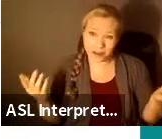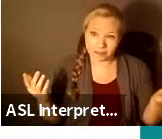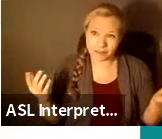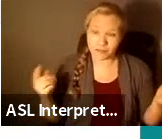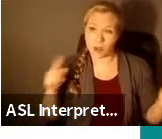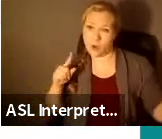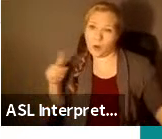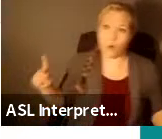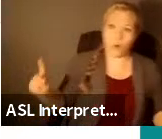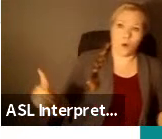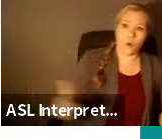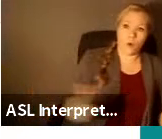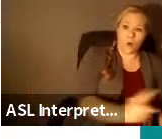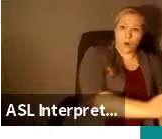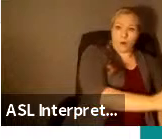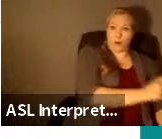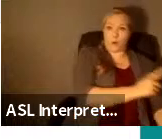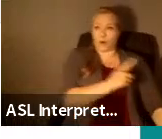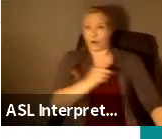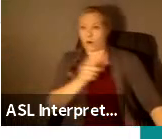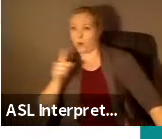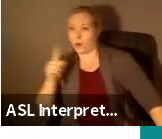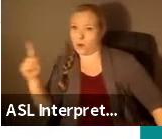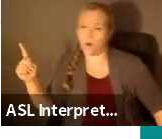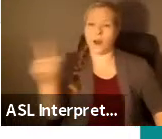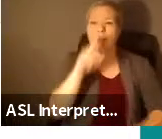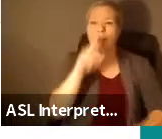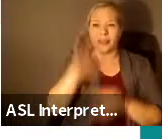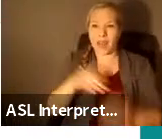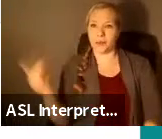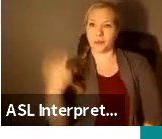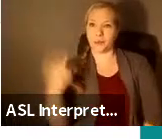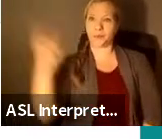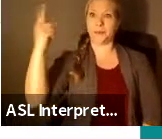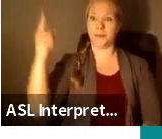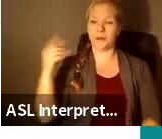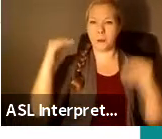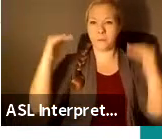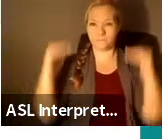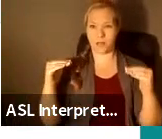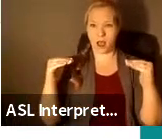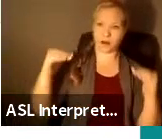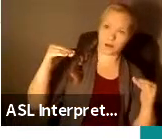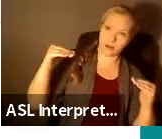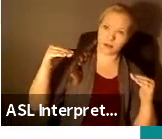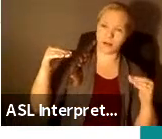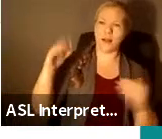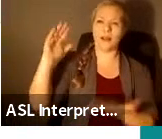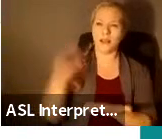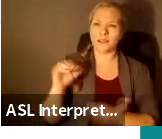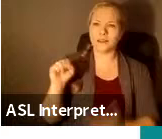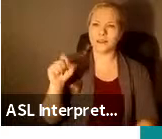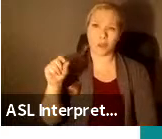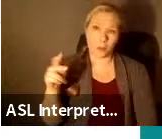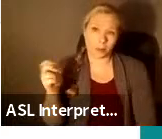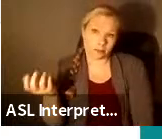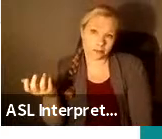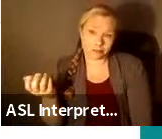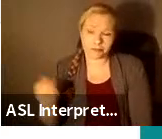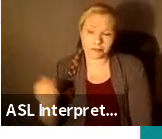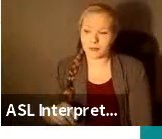some opportunities for some flat places. It would lessen the slope of the darn thing as you get